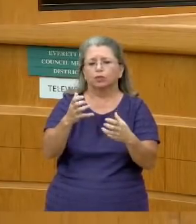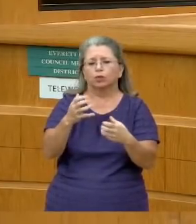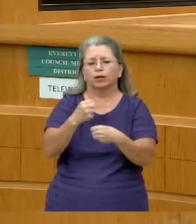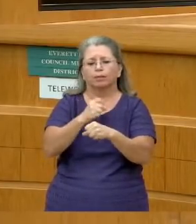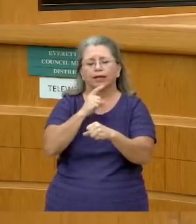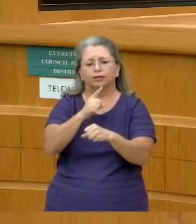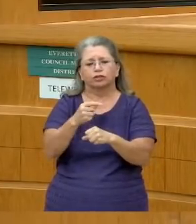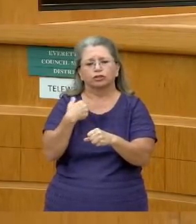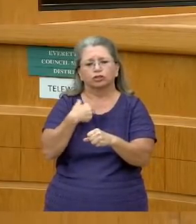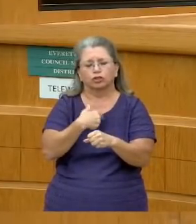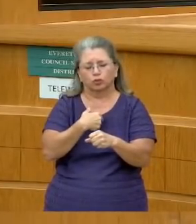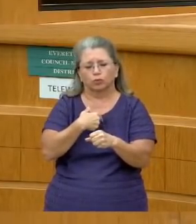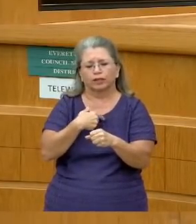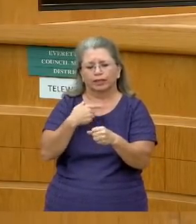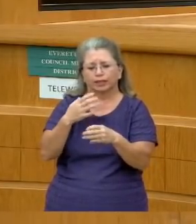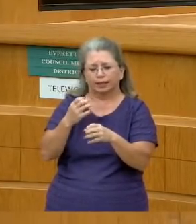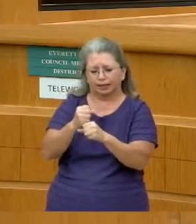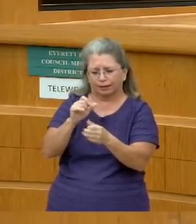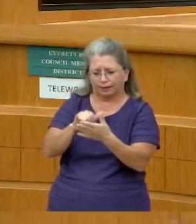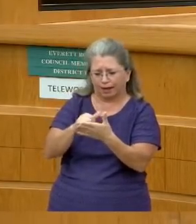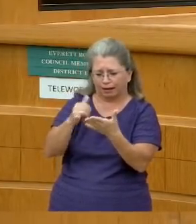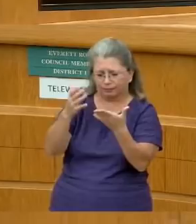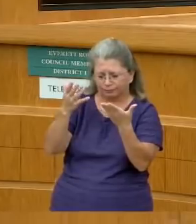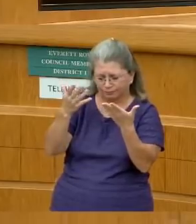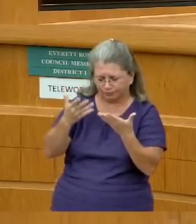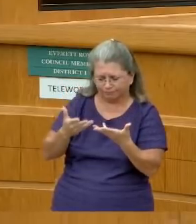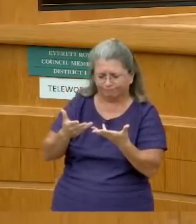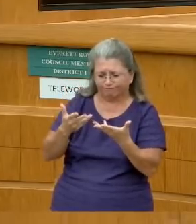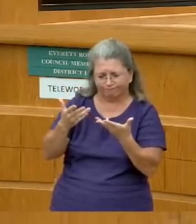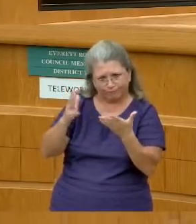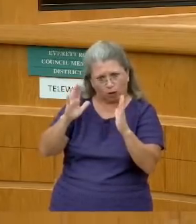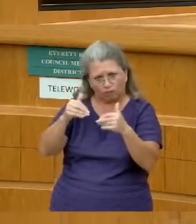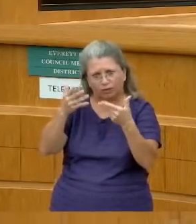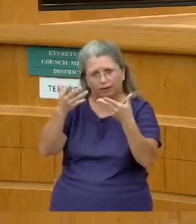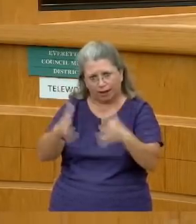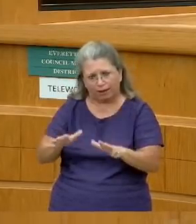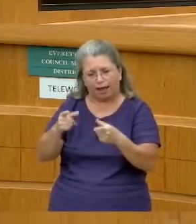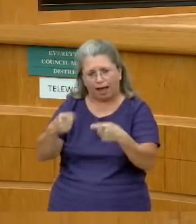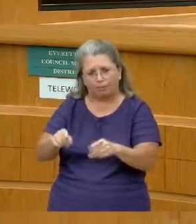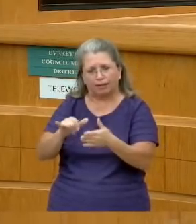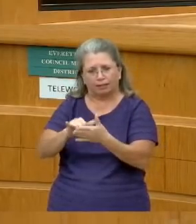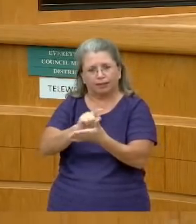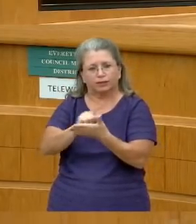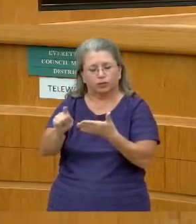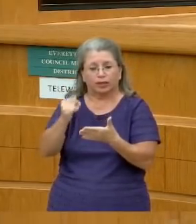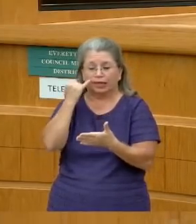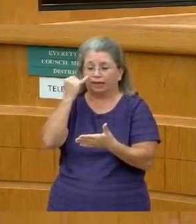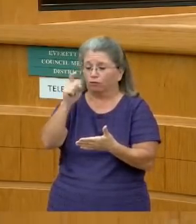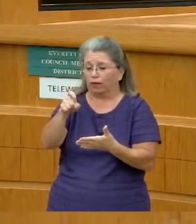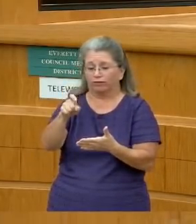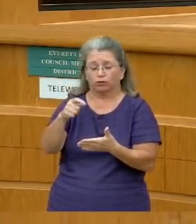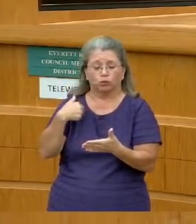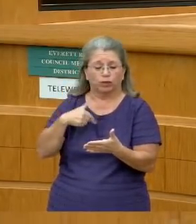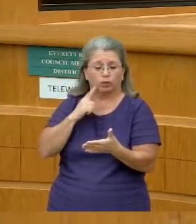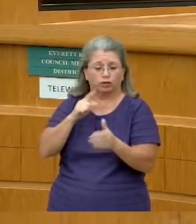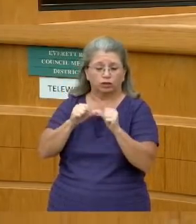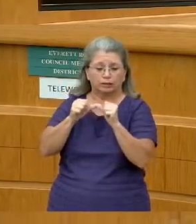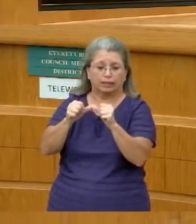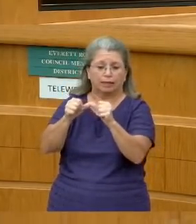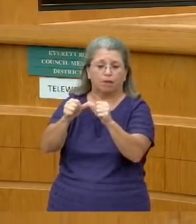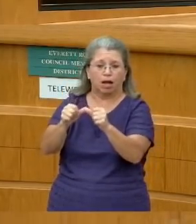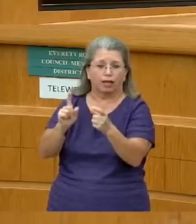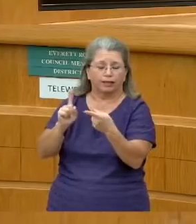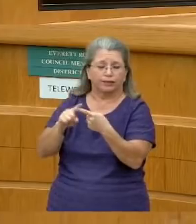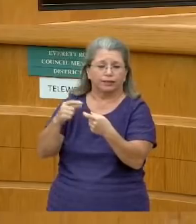and accomplished by the end of this week. And if need be, we're just going to keep on doing it until we make sure that that queue,